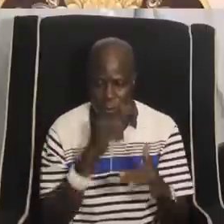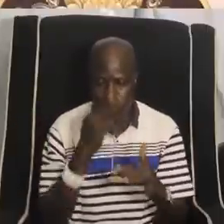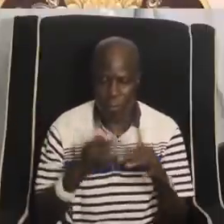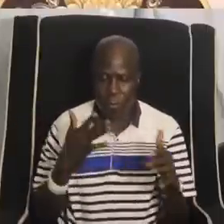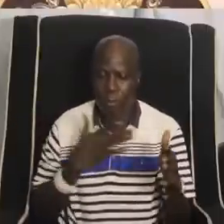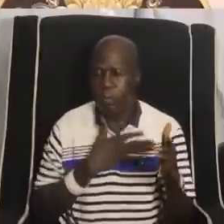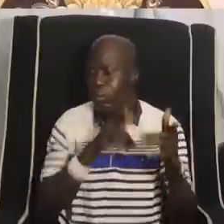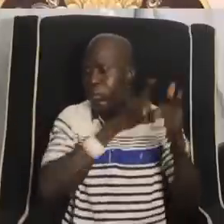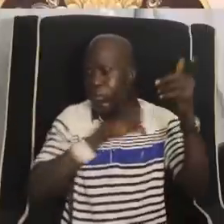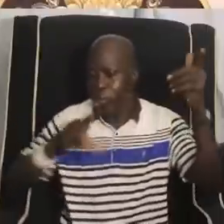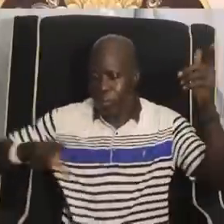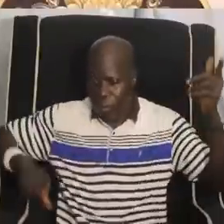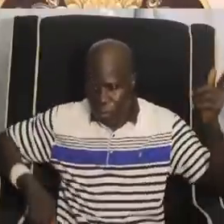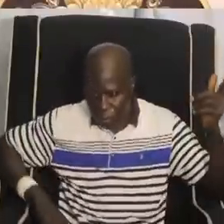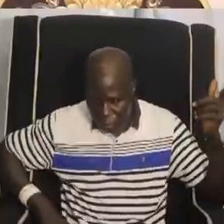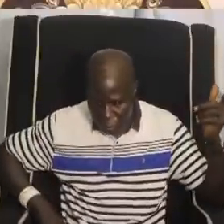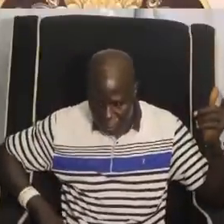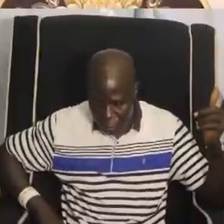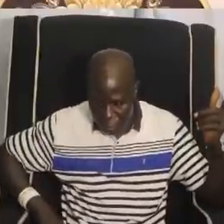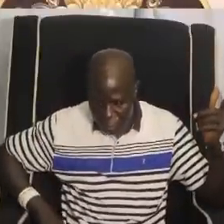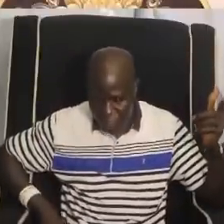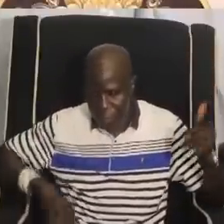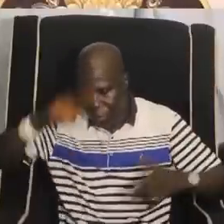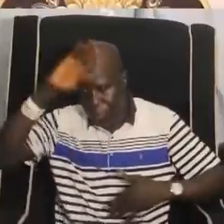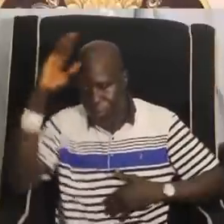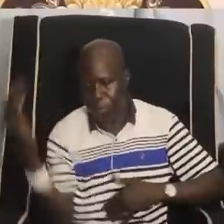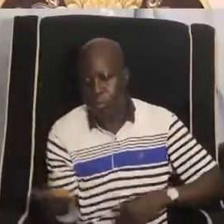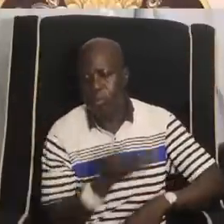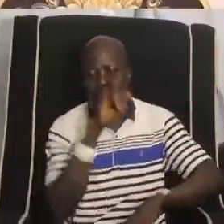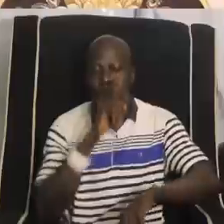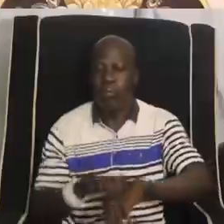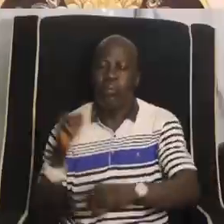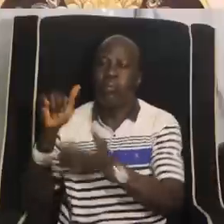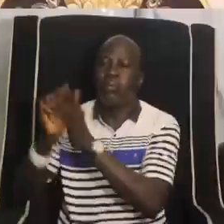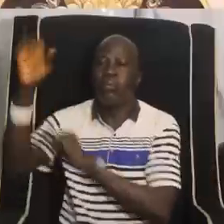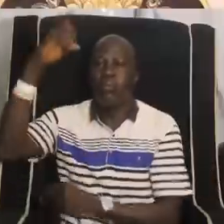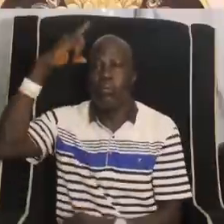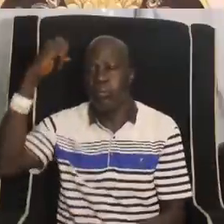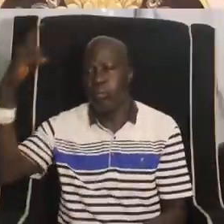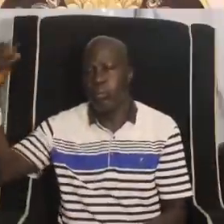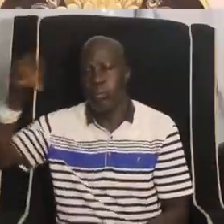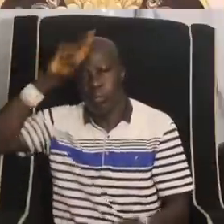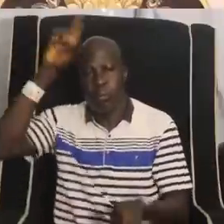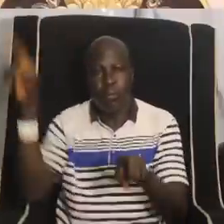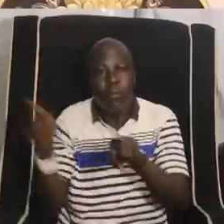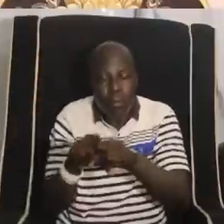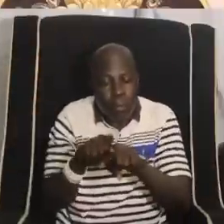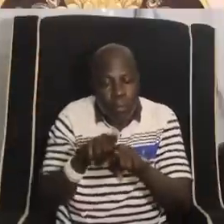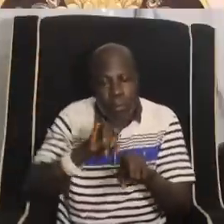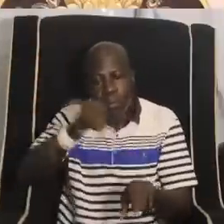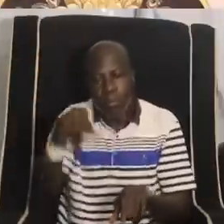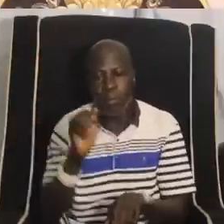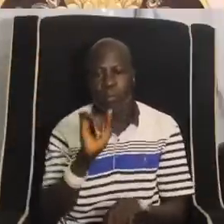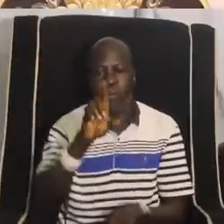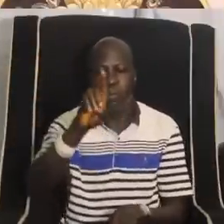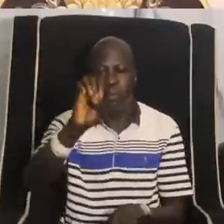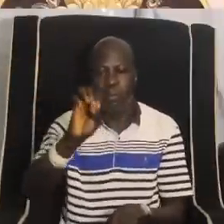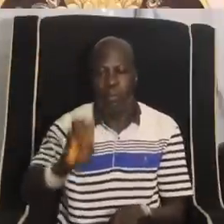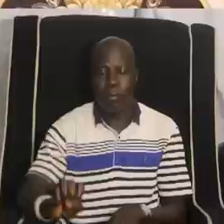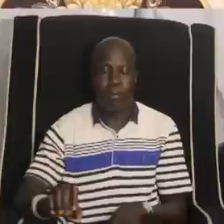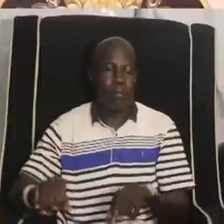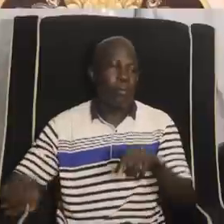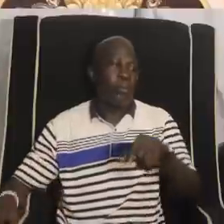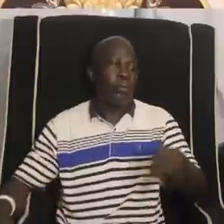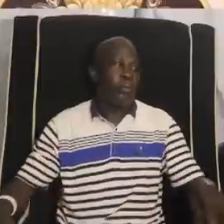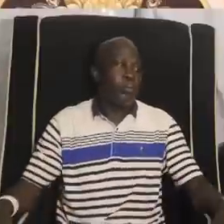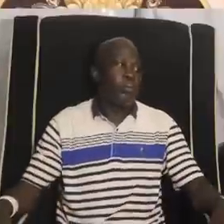Oluwa. Jesus name alone. Ekabo si abalala. Welcome to the session of truth. Rojide. Apostle. Oba nwa lati nbembe.